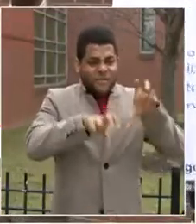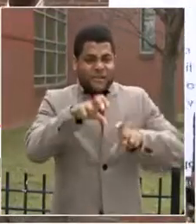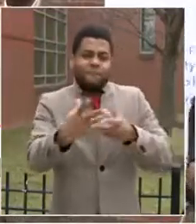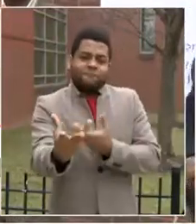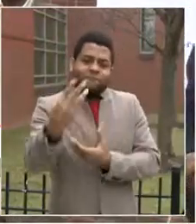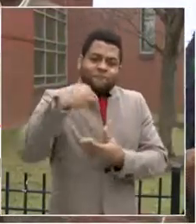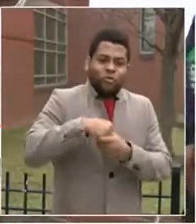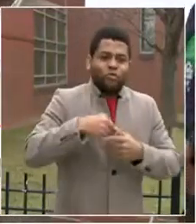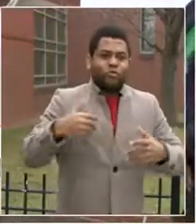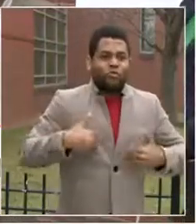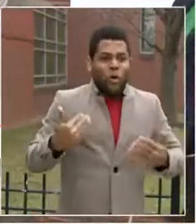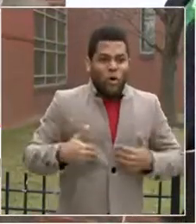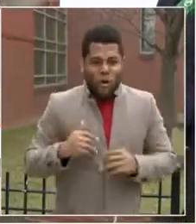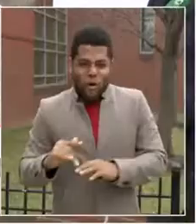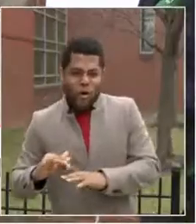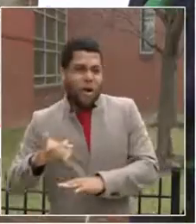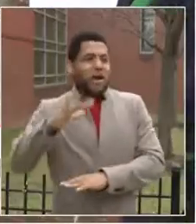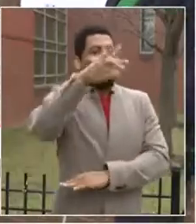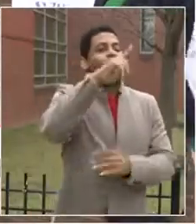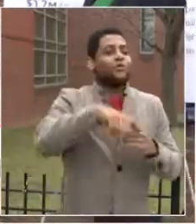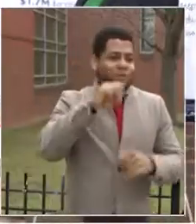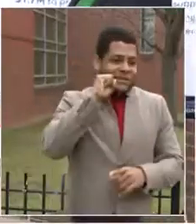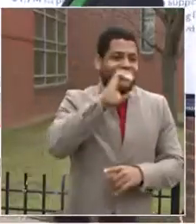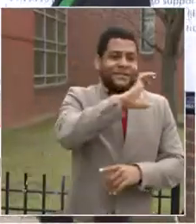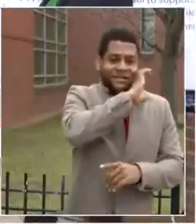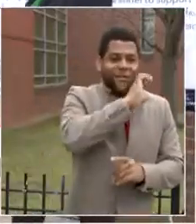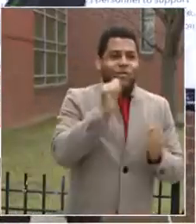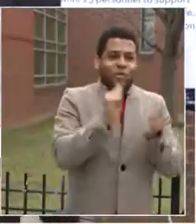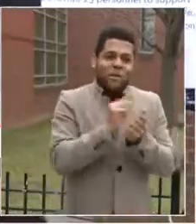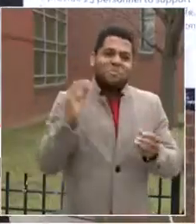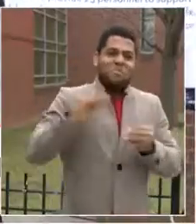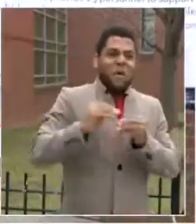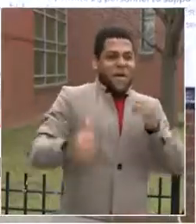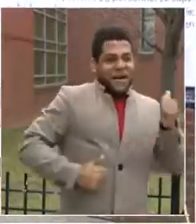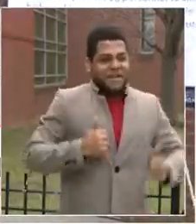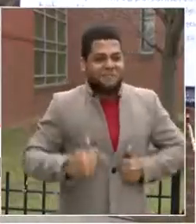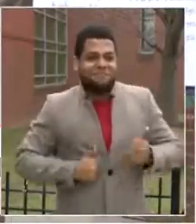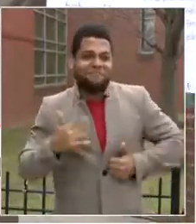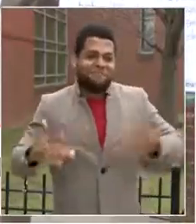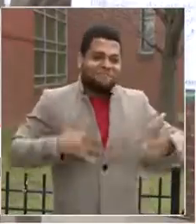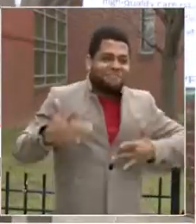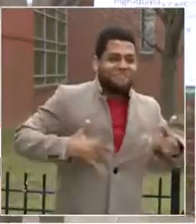our seniors in a much more robust manner. Thank you.